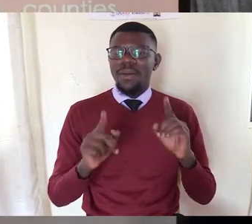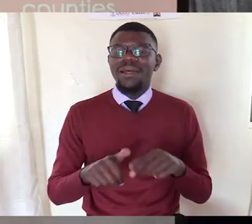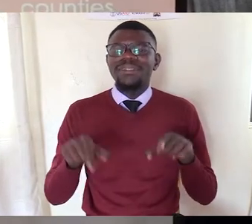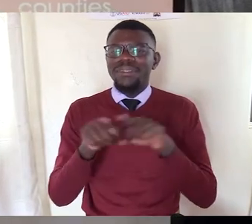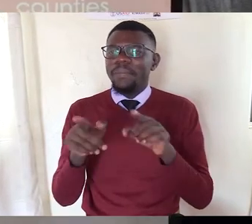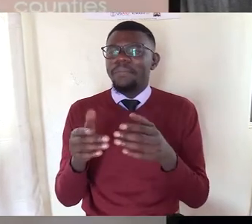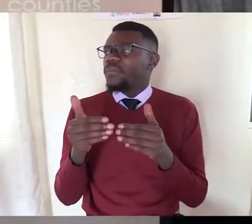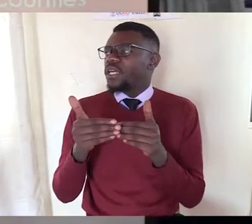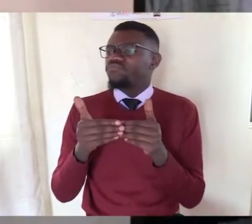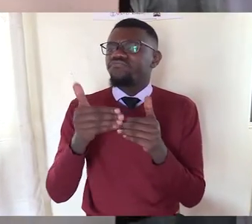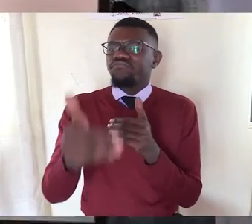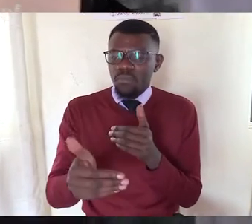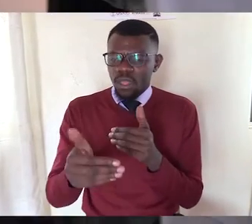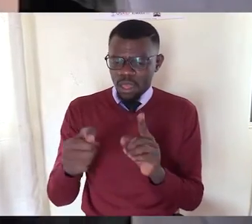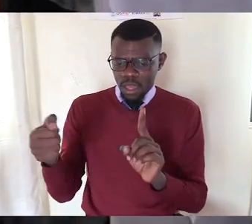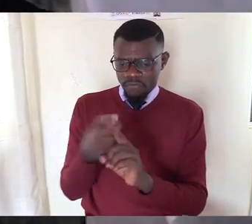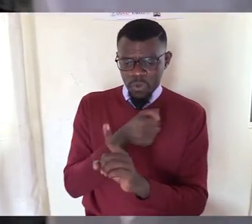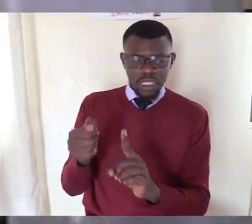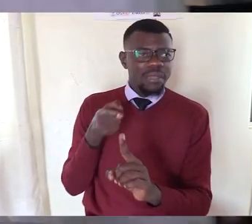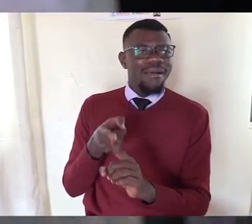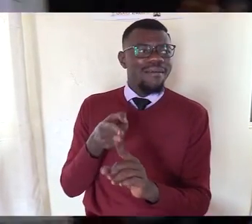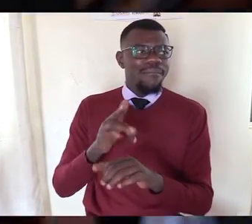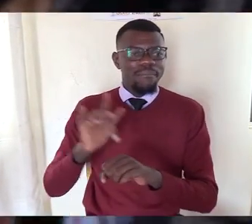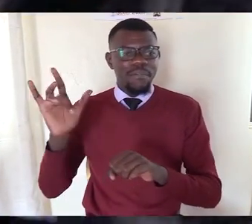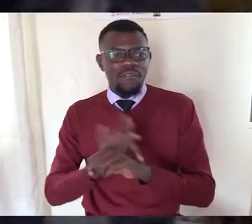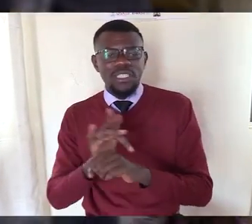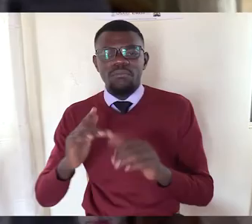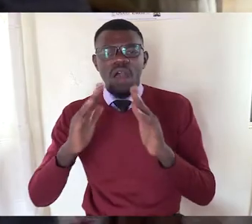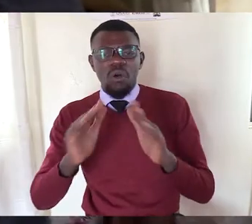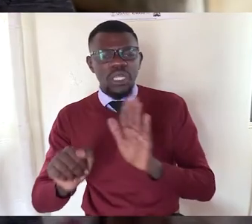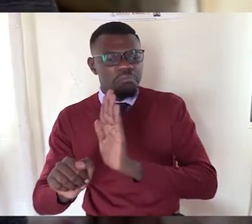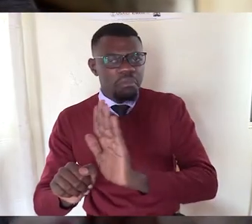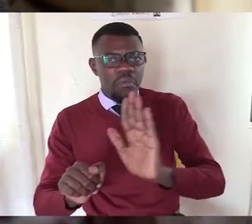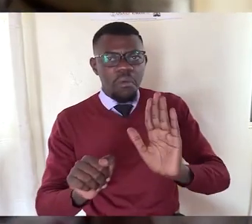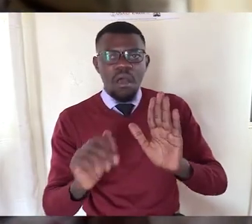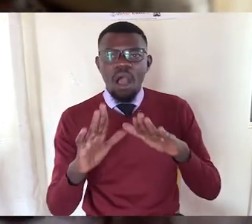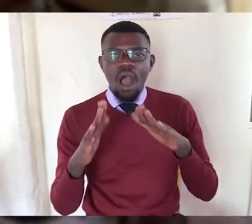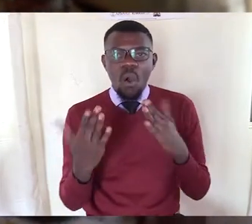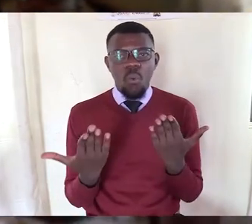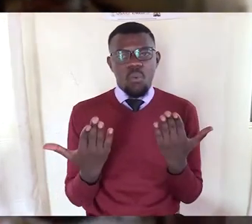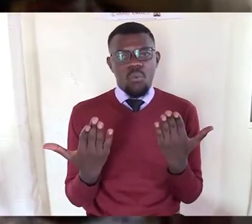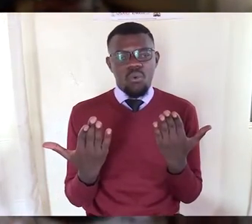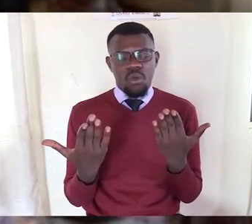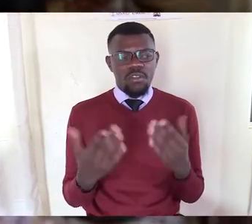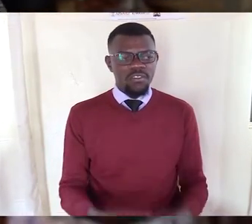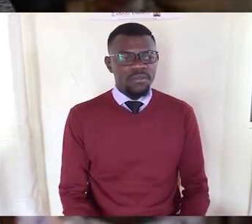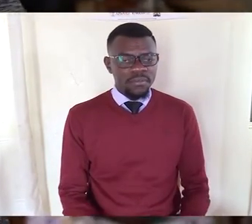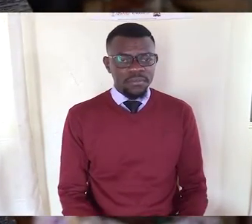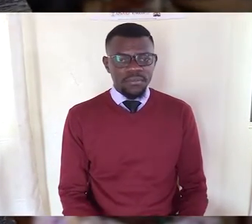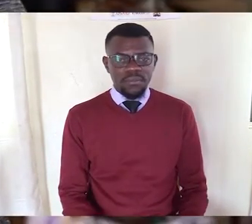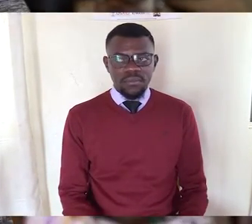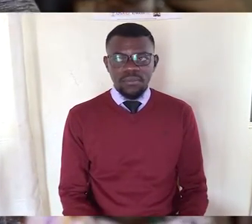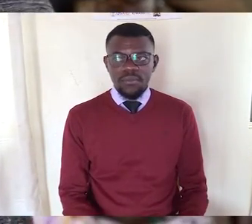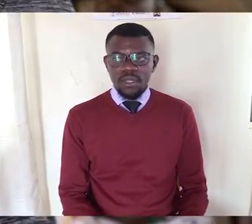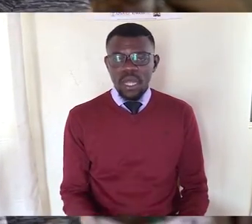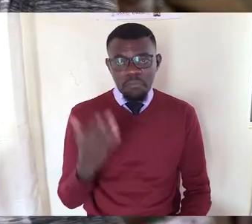what is the extent to which violence also affects of these particular survivors.